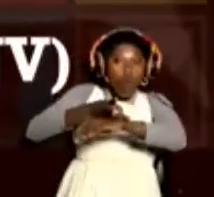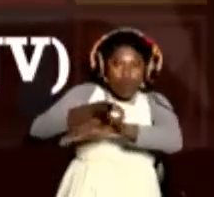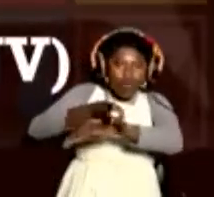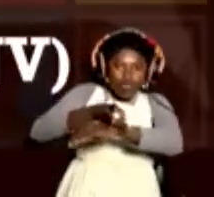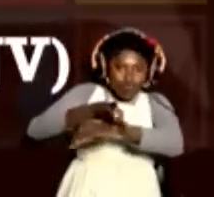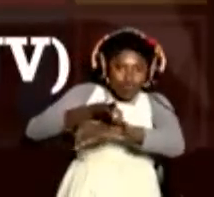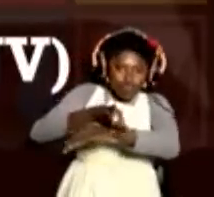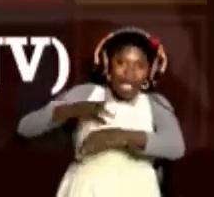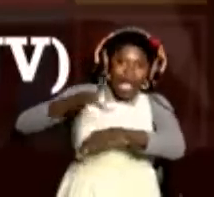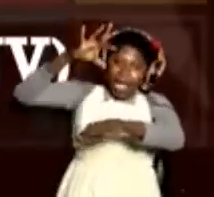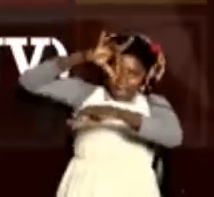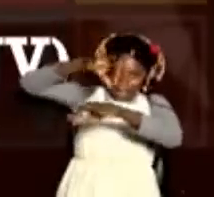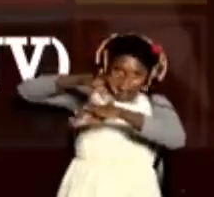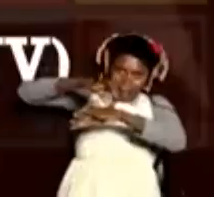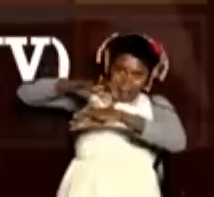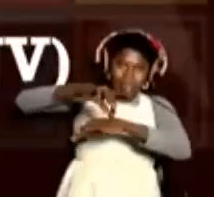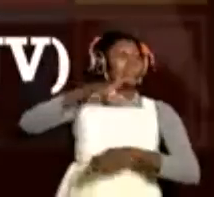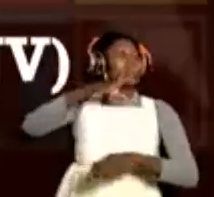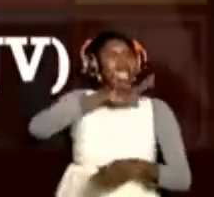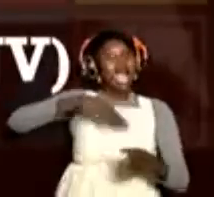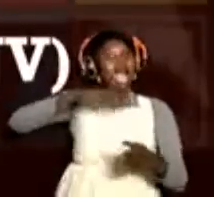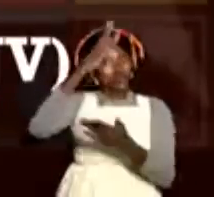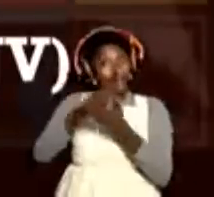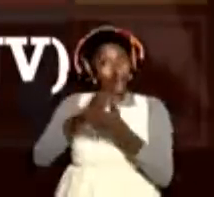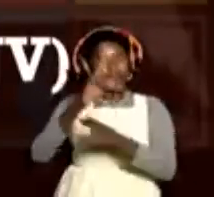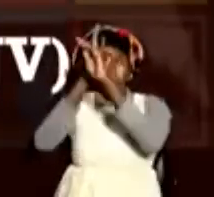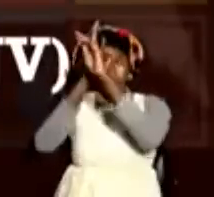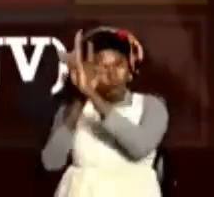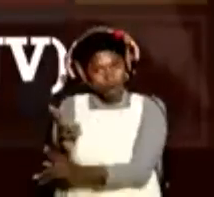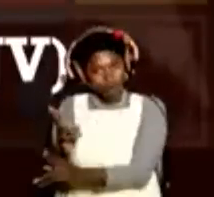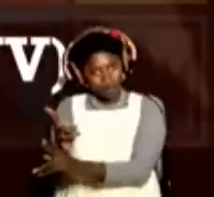earth, some to honor